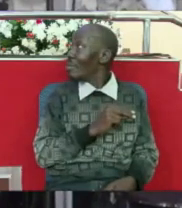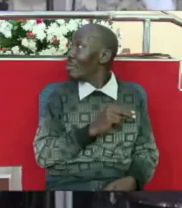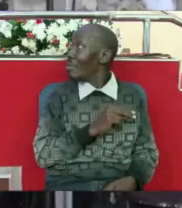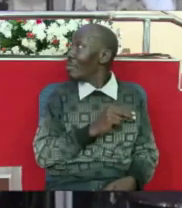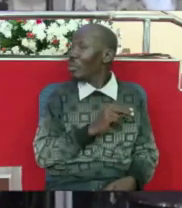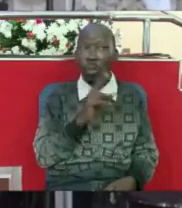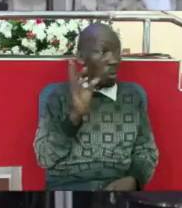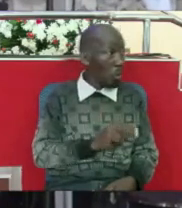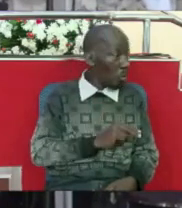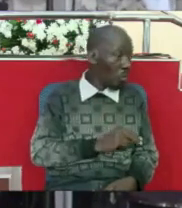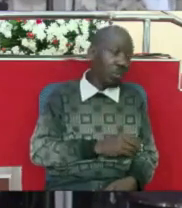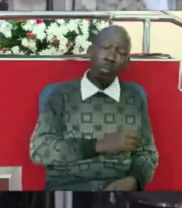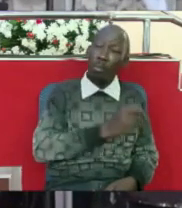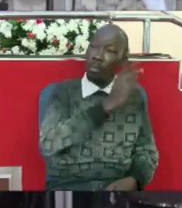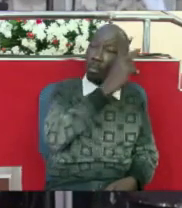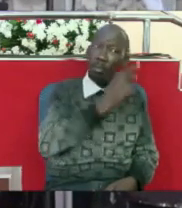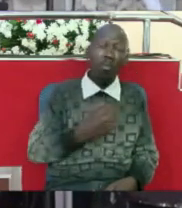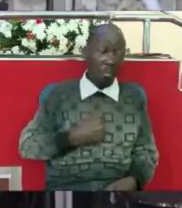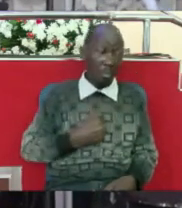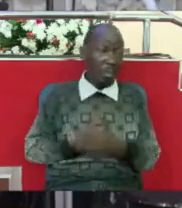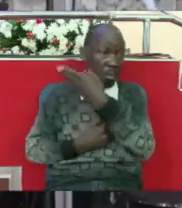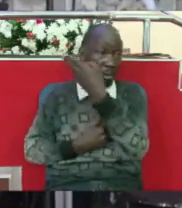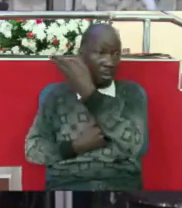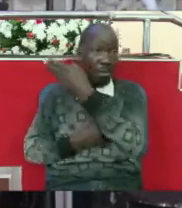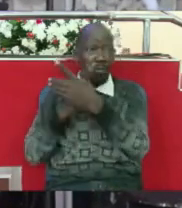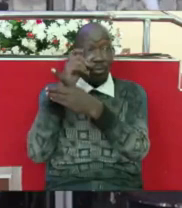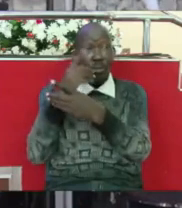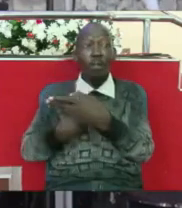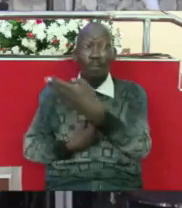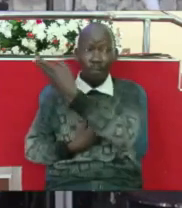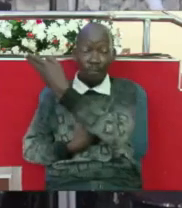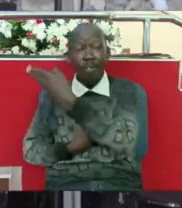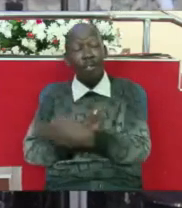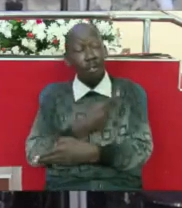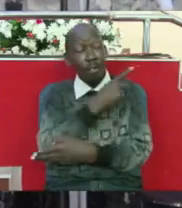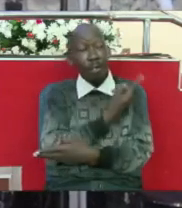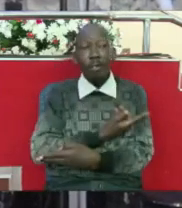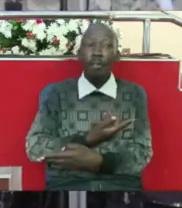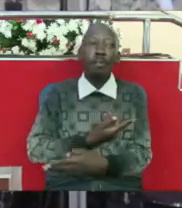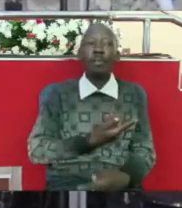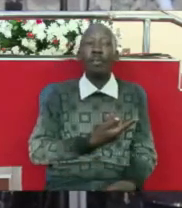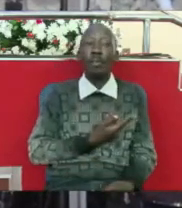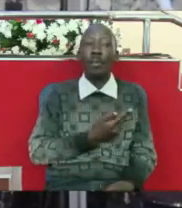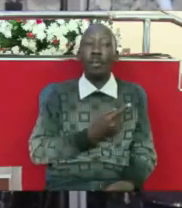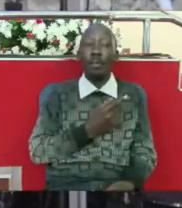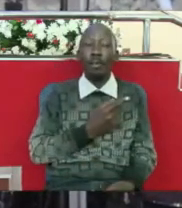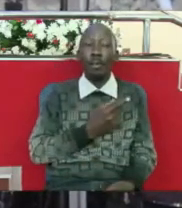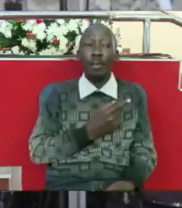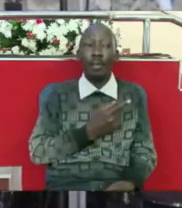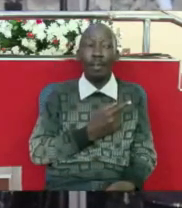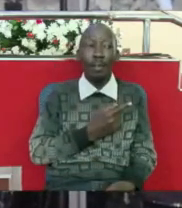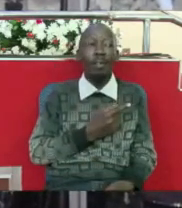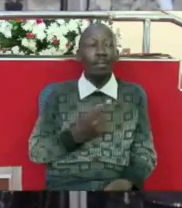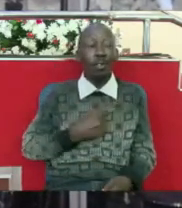No? No, I do. Mimi niko nayo. Picture. It's not just a